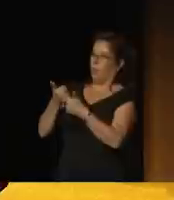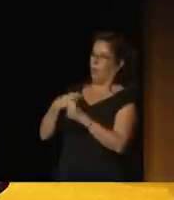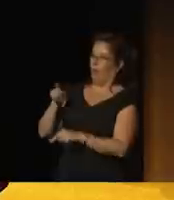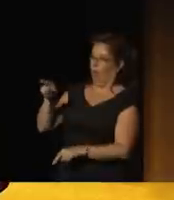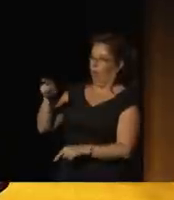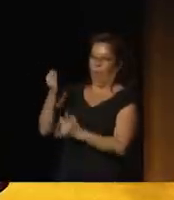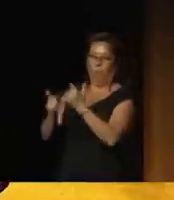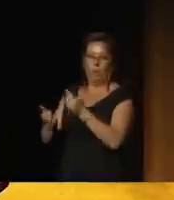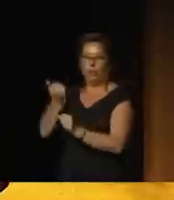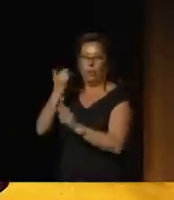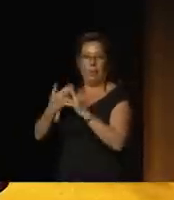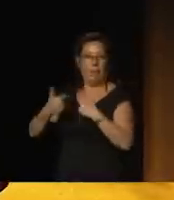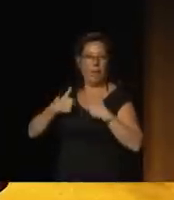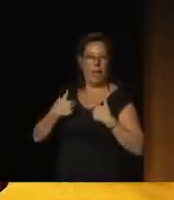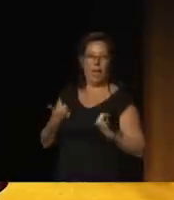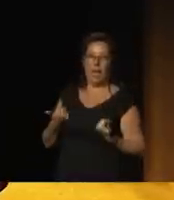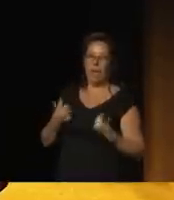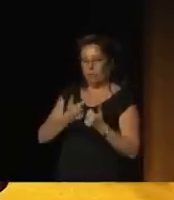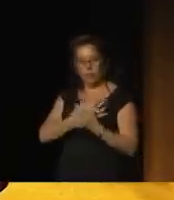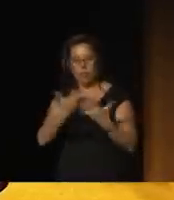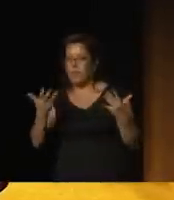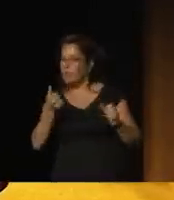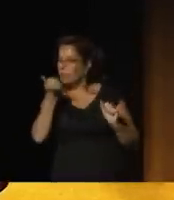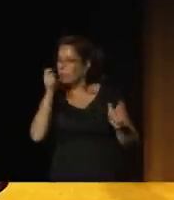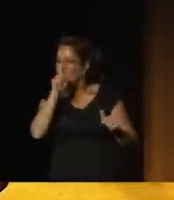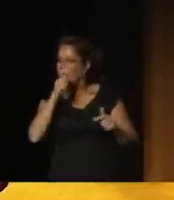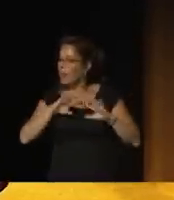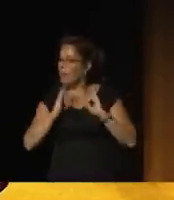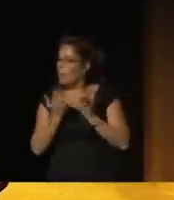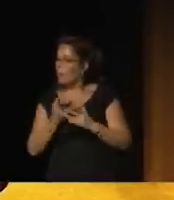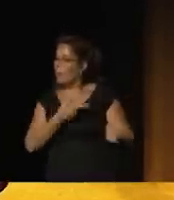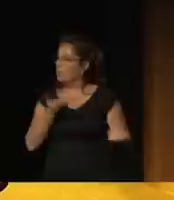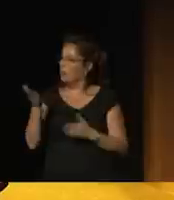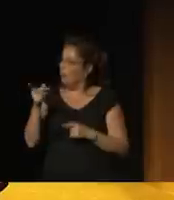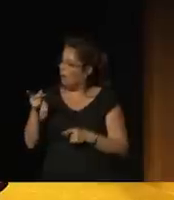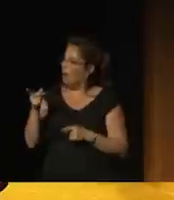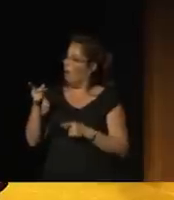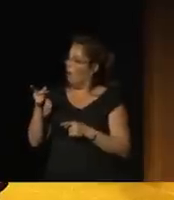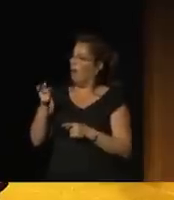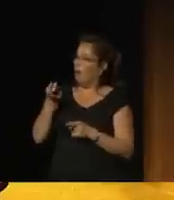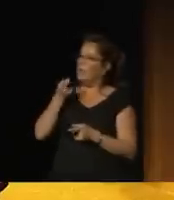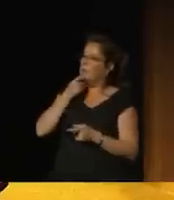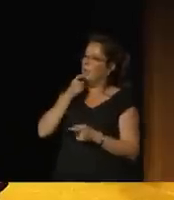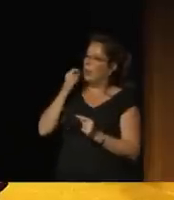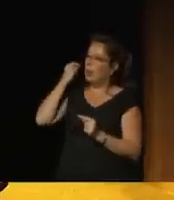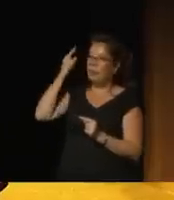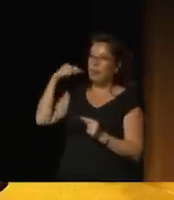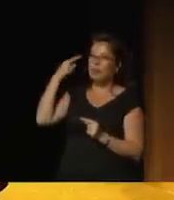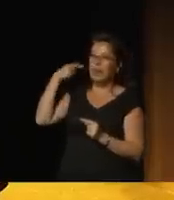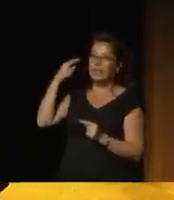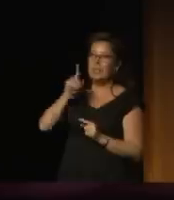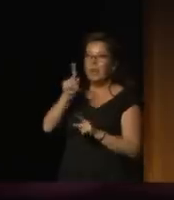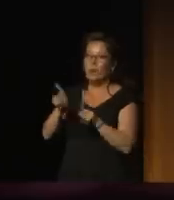Whenever people say, Trump is crazy, I say, he's a little crazy, but mostly he's dumb. And